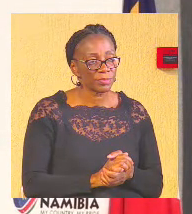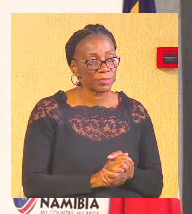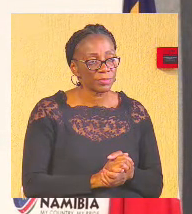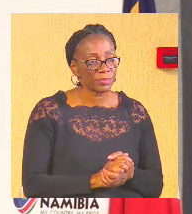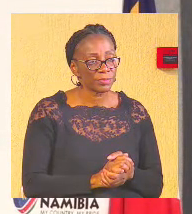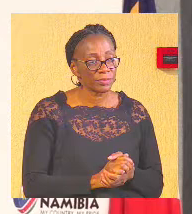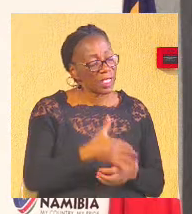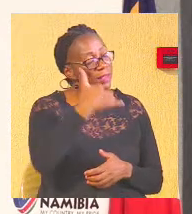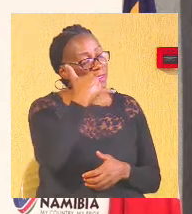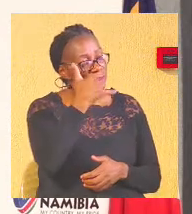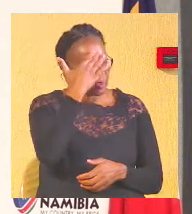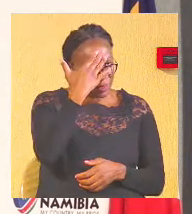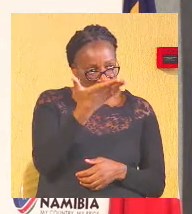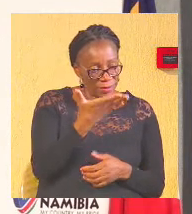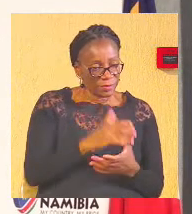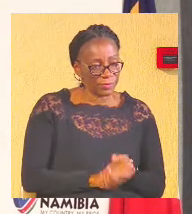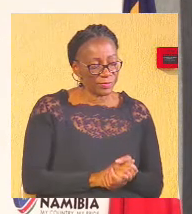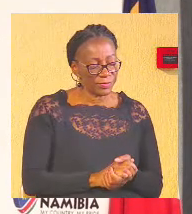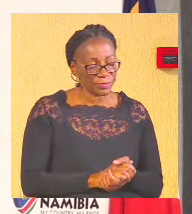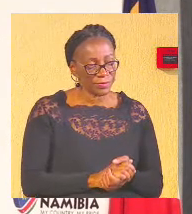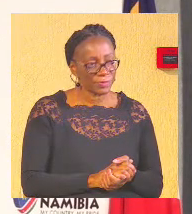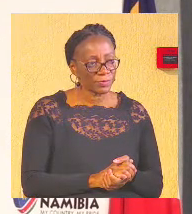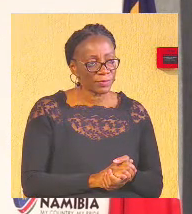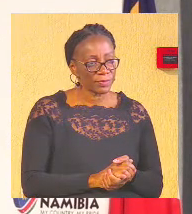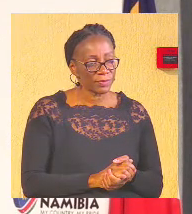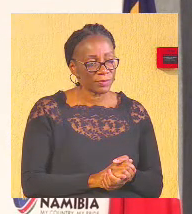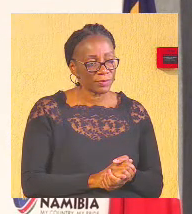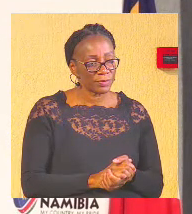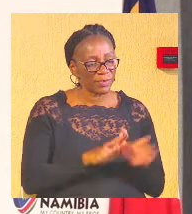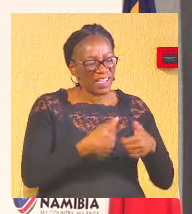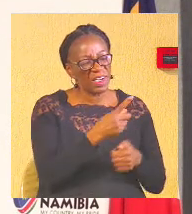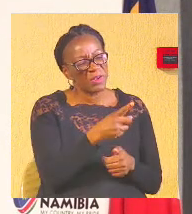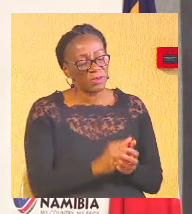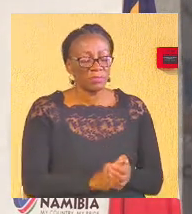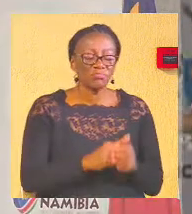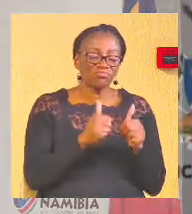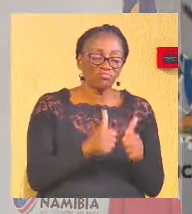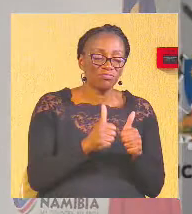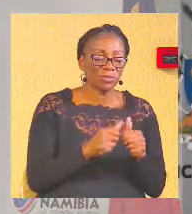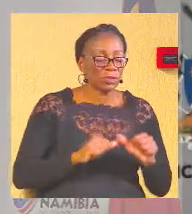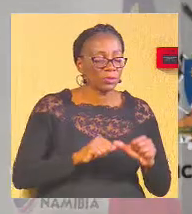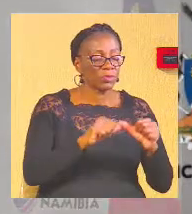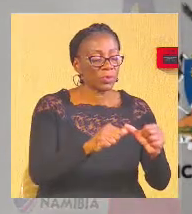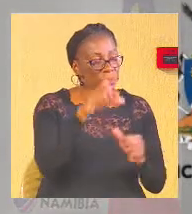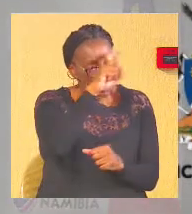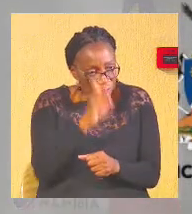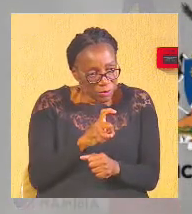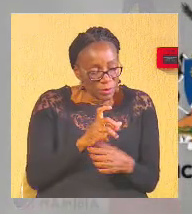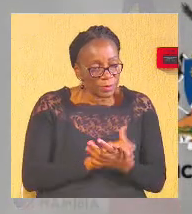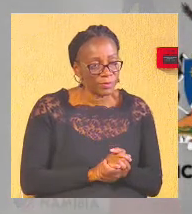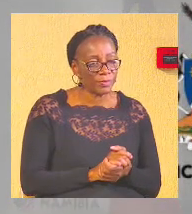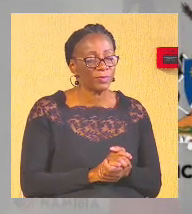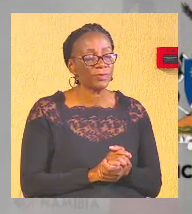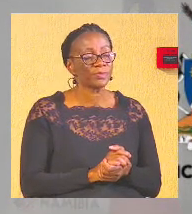Good afternoon, Rosaria. Yes, good afternoon. Yes, may you, how are you? Fine, thanks. How are you? May you please pose your question?